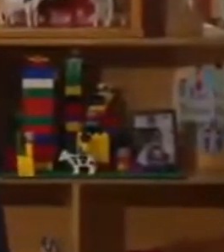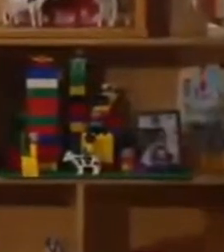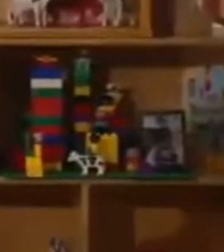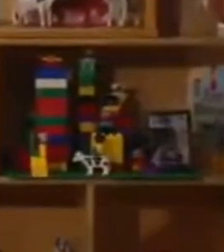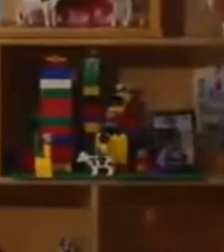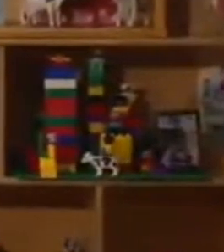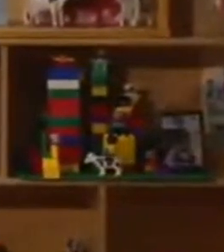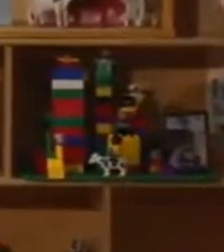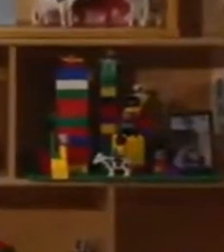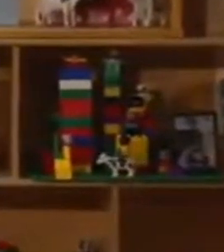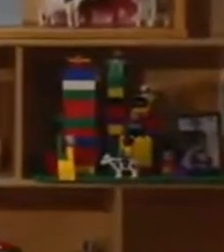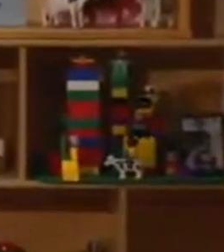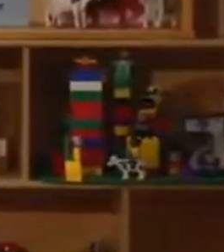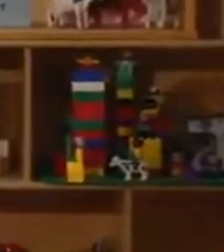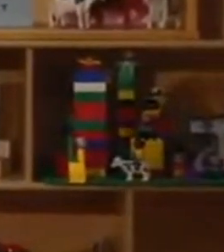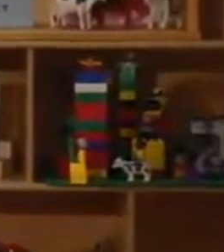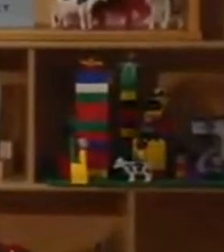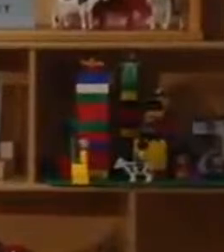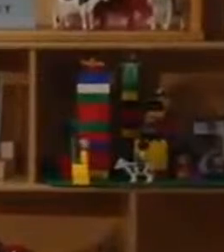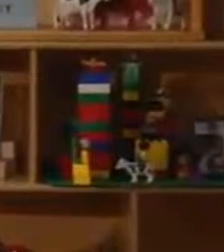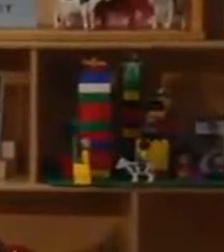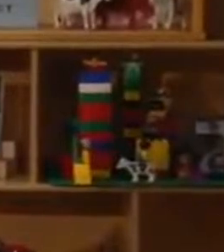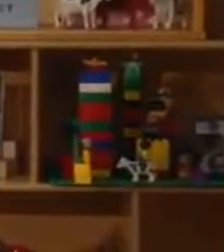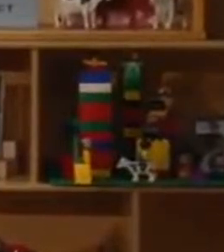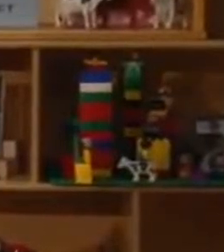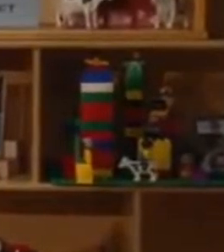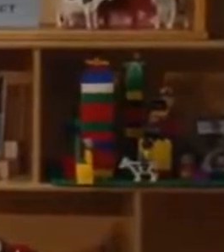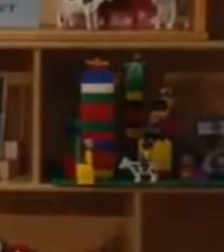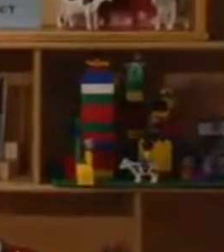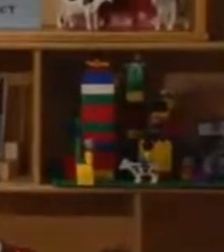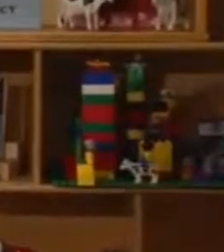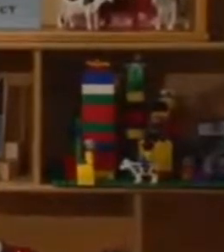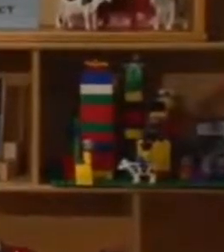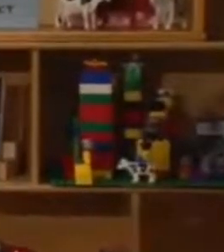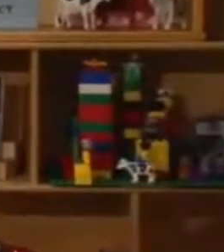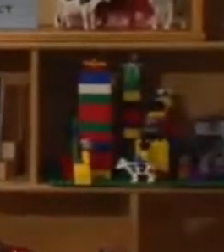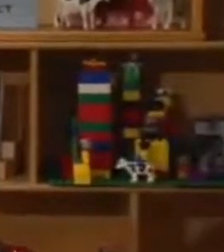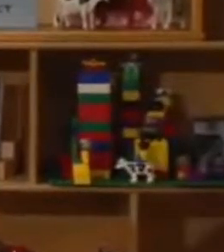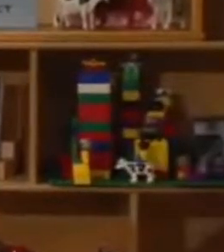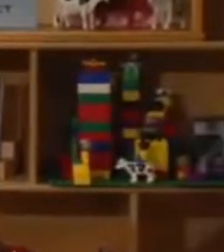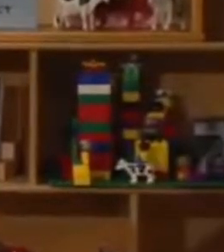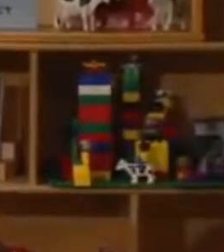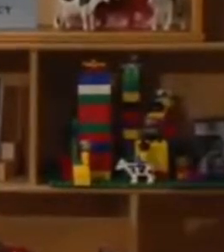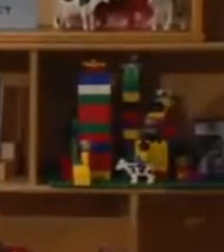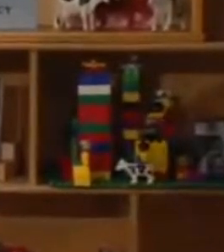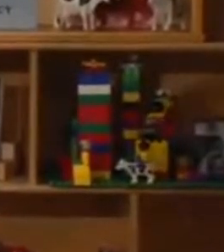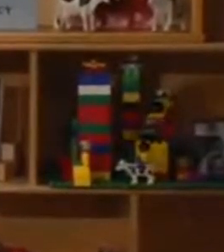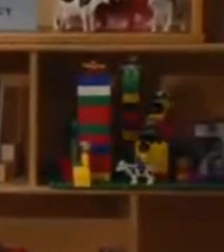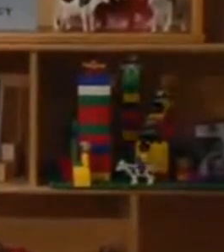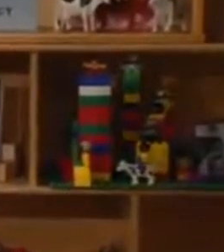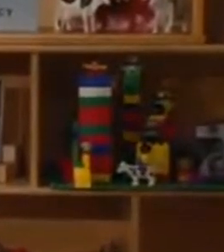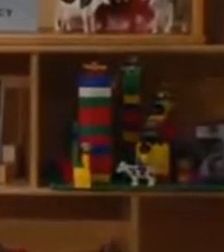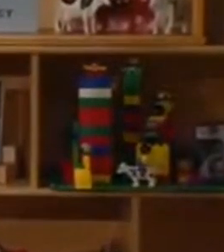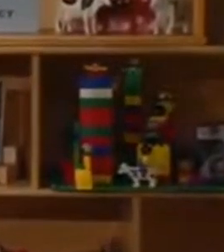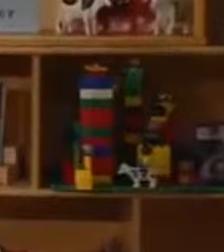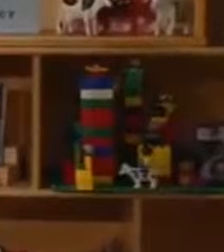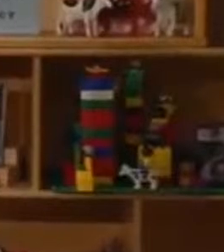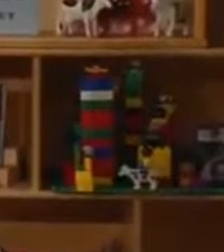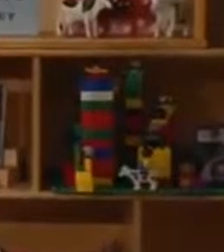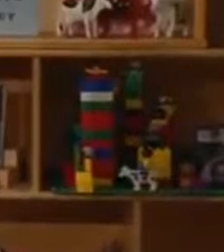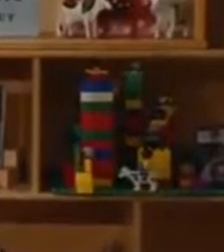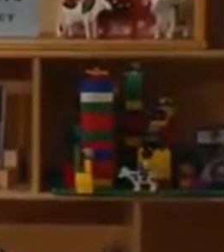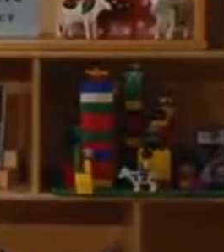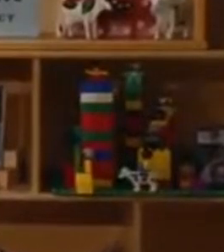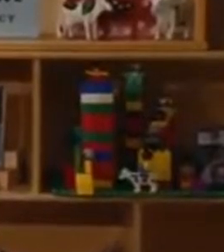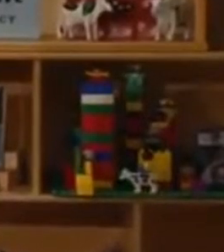As my colleagues have heard me say in a different venue, my mother heard me say, "You're doing God's work," and you